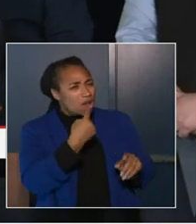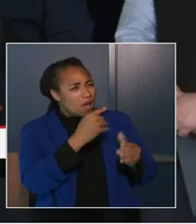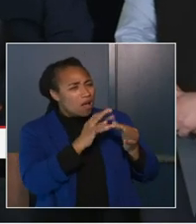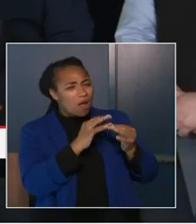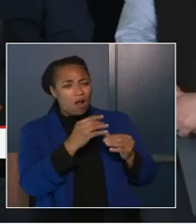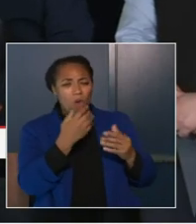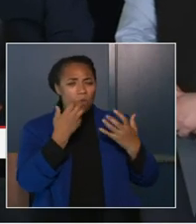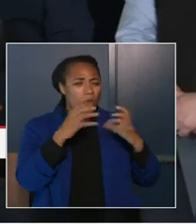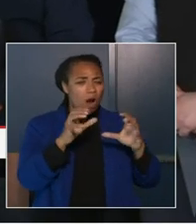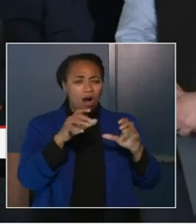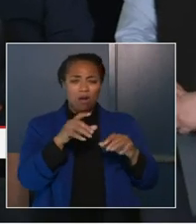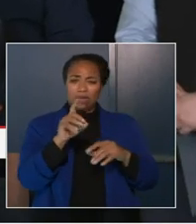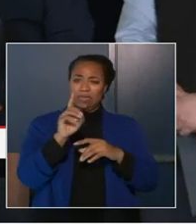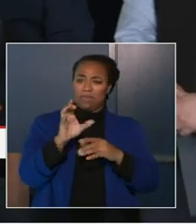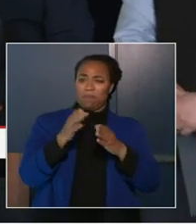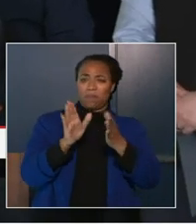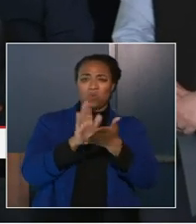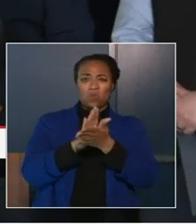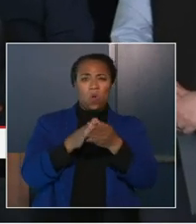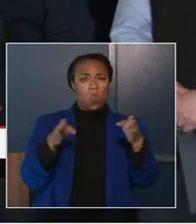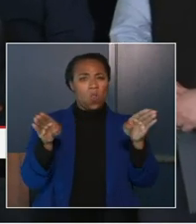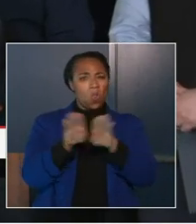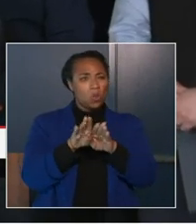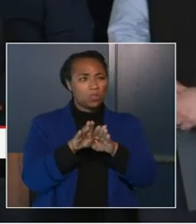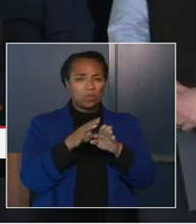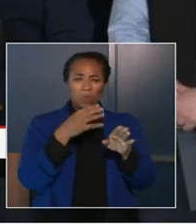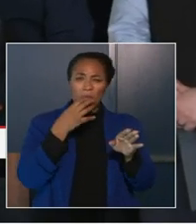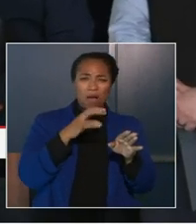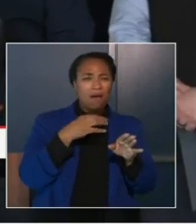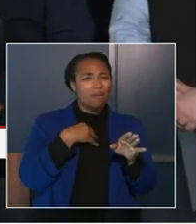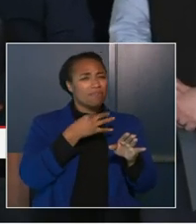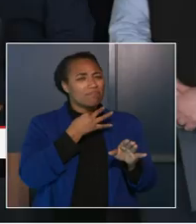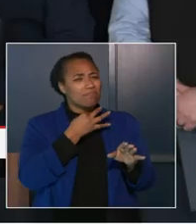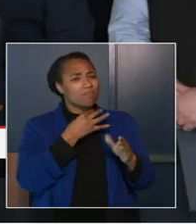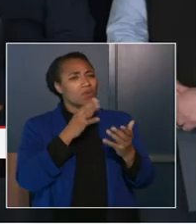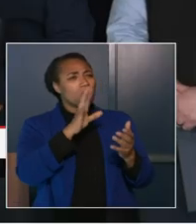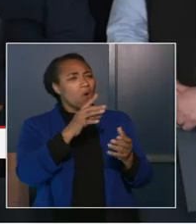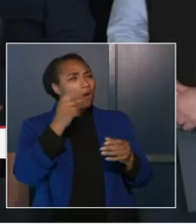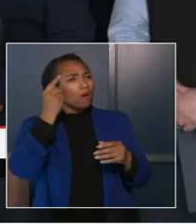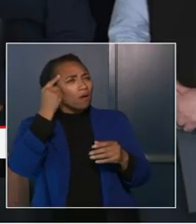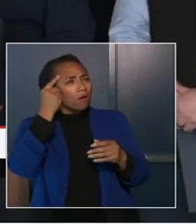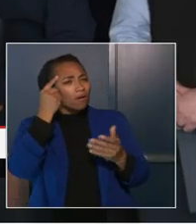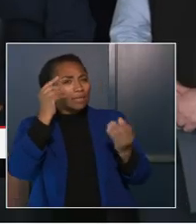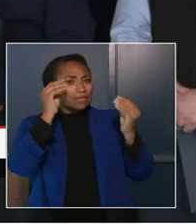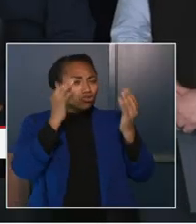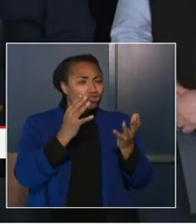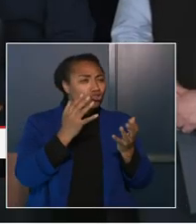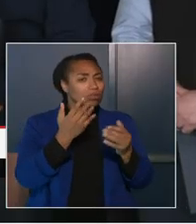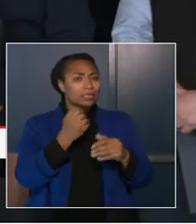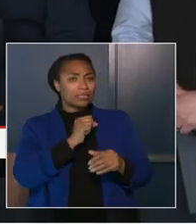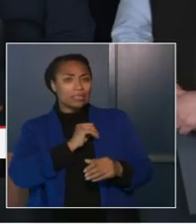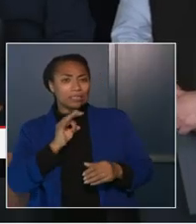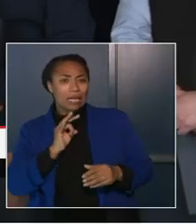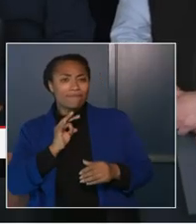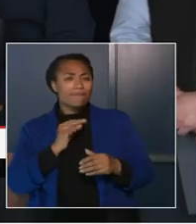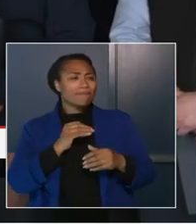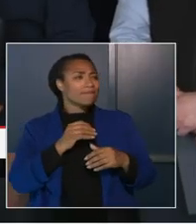public safety, keeping students and staff safe, closing schools versus keeping them open, because that's the only meal for a lot of students?